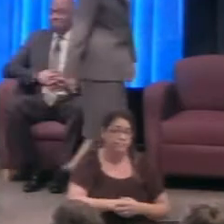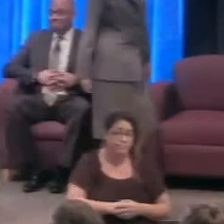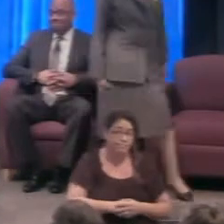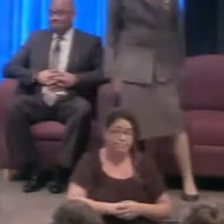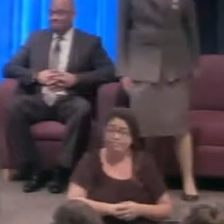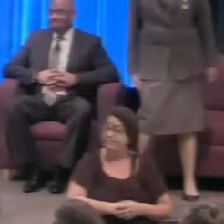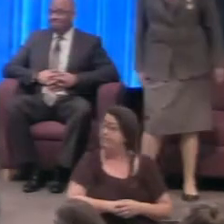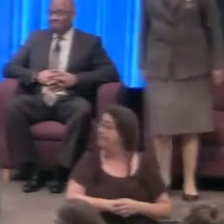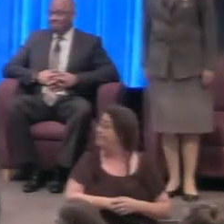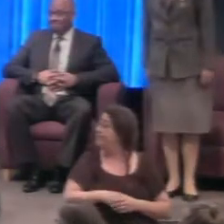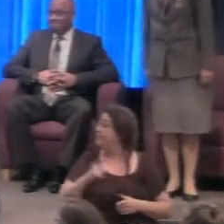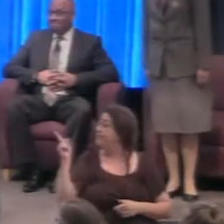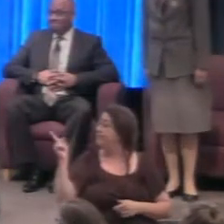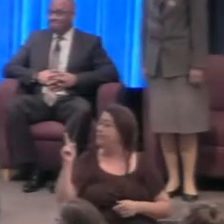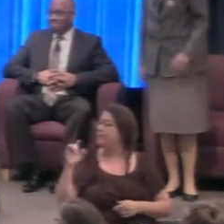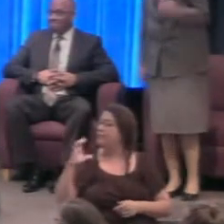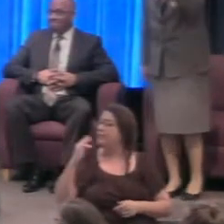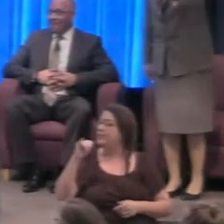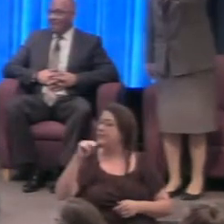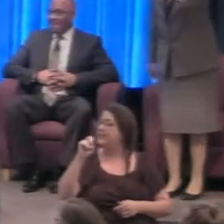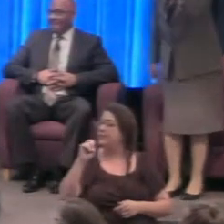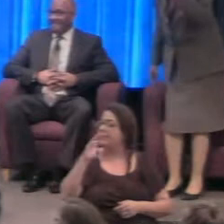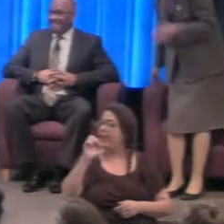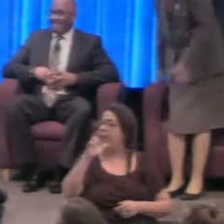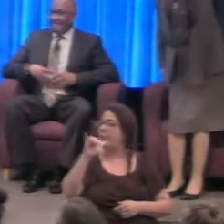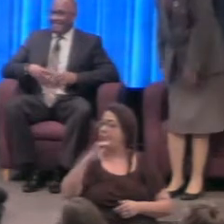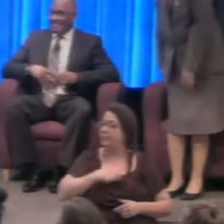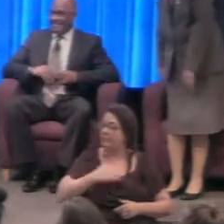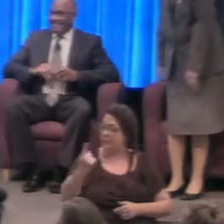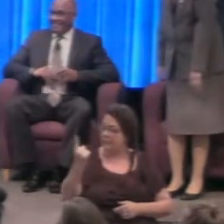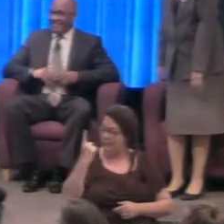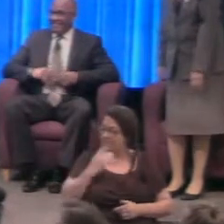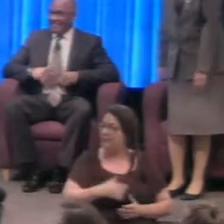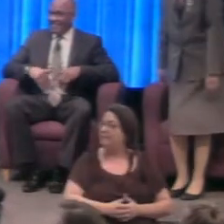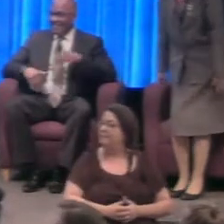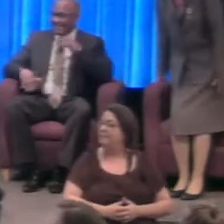Ms. Christine Berry please join us on stage?